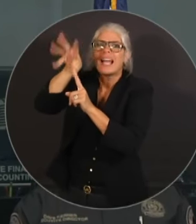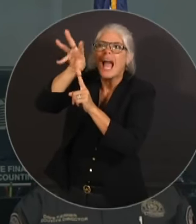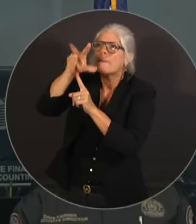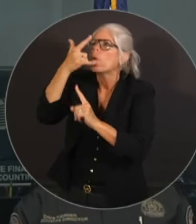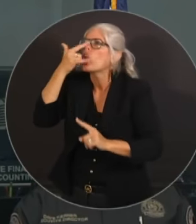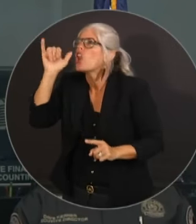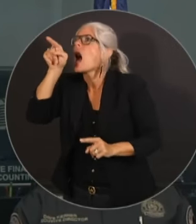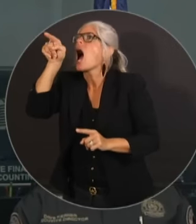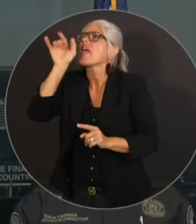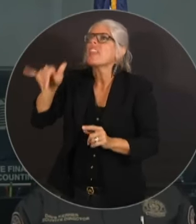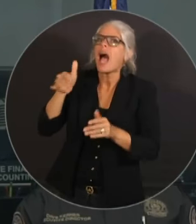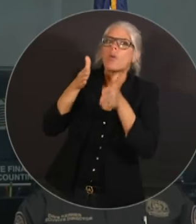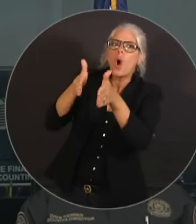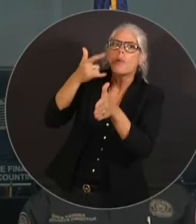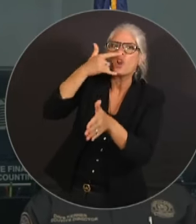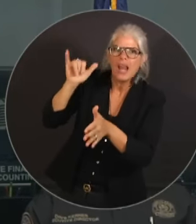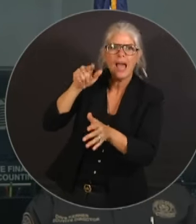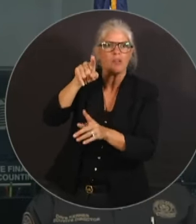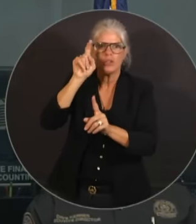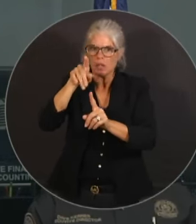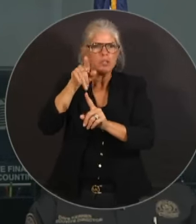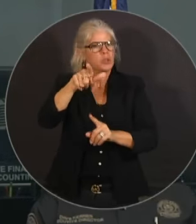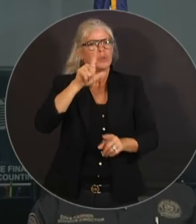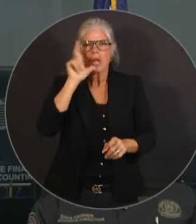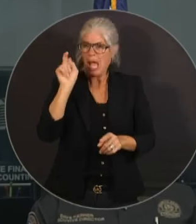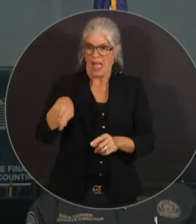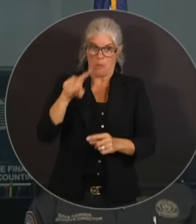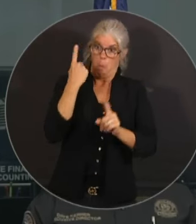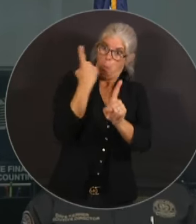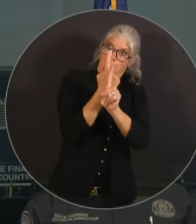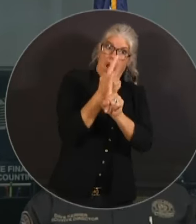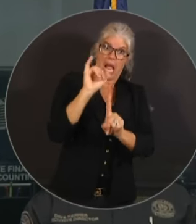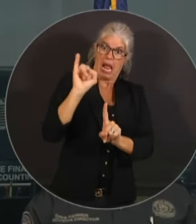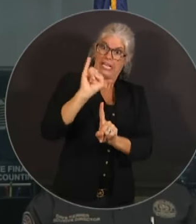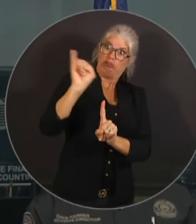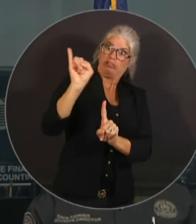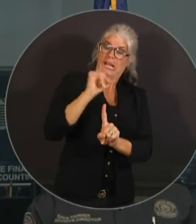alternative routes. You don't only have to use the interstate.